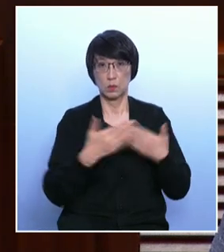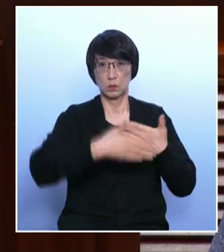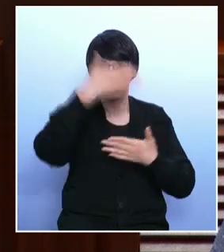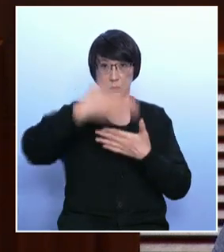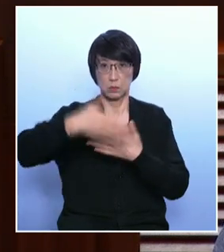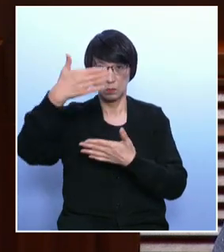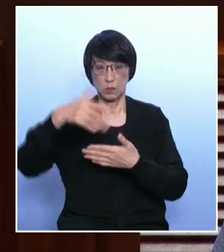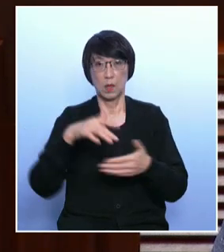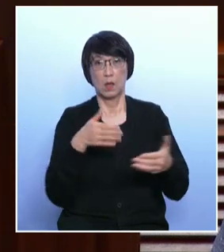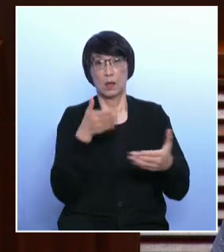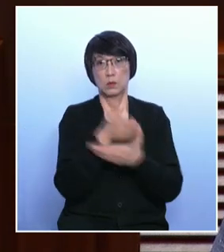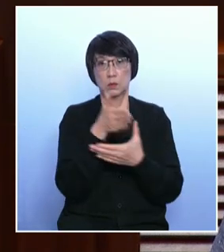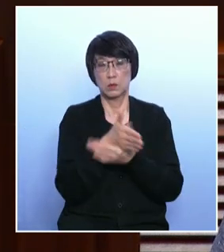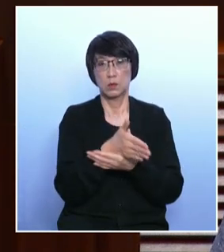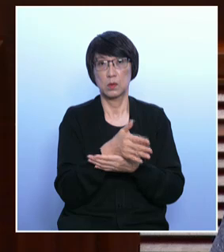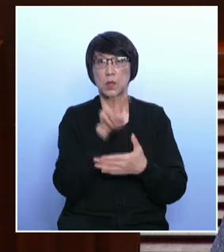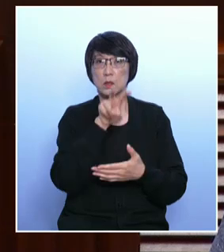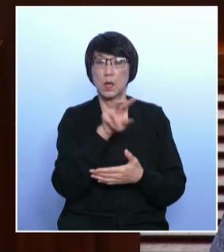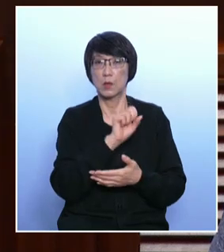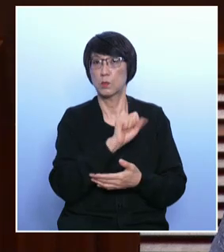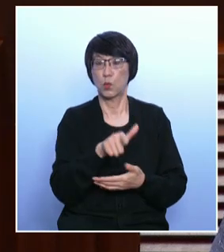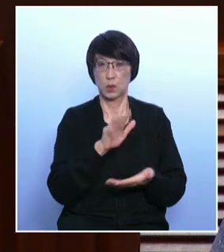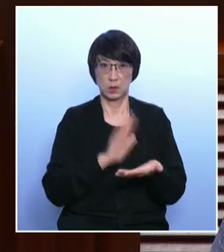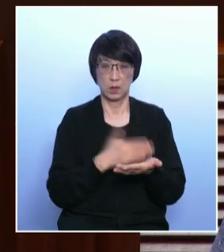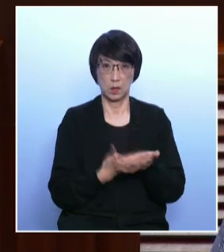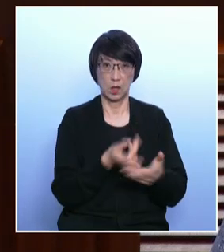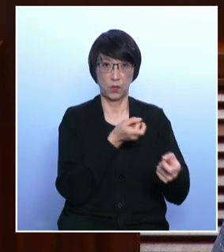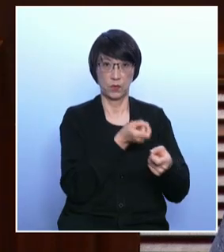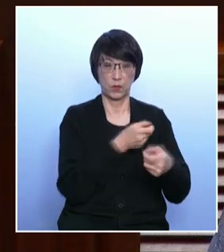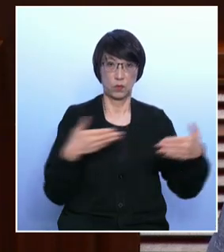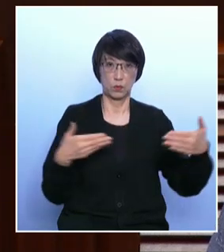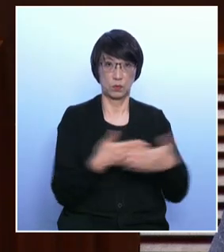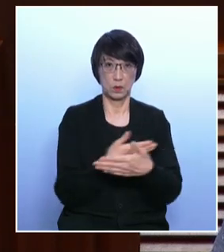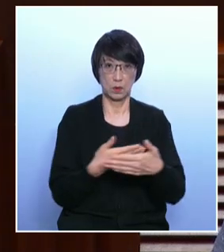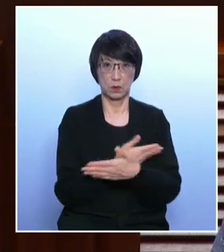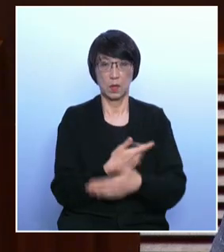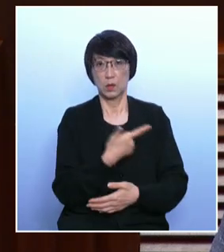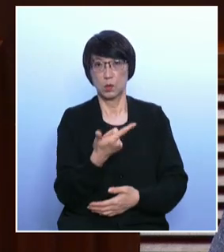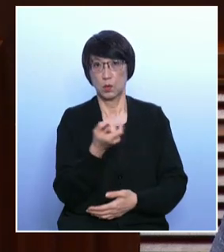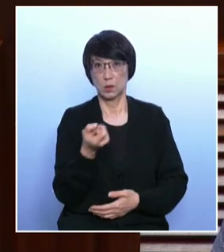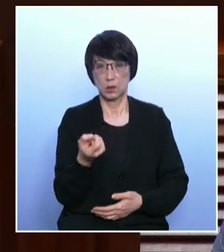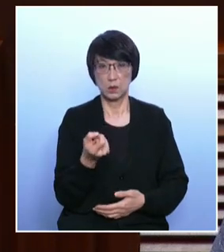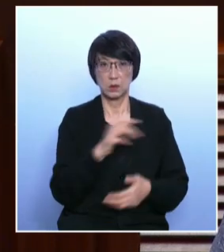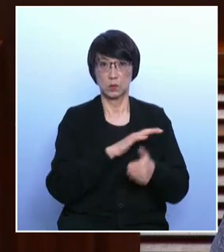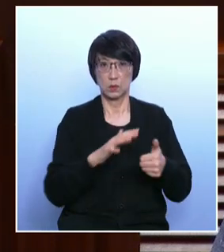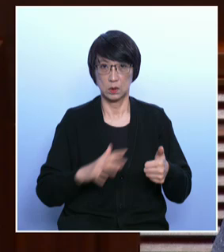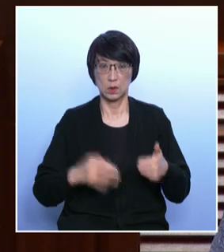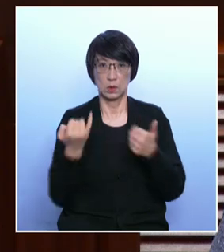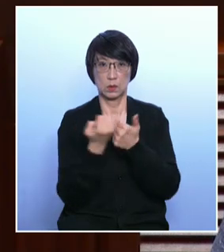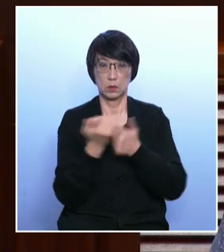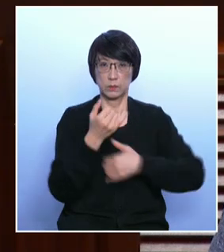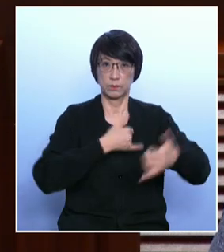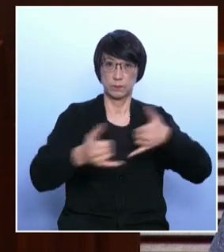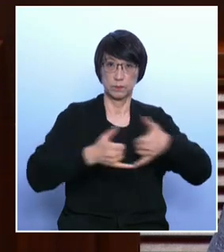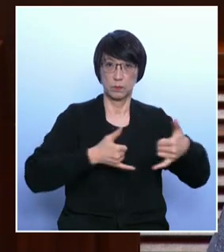Well, you're saying that local residents aren't affected. This will, however, affect